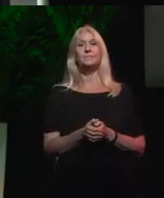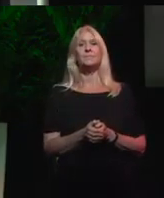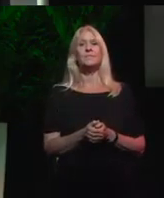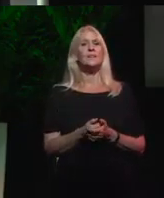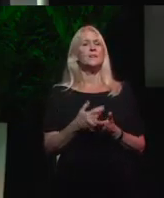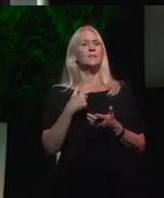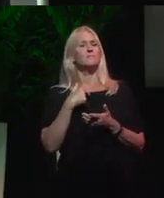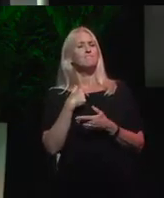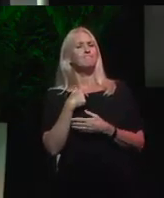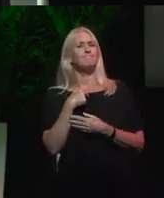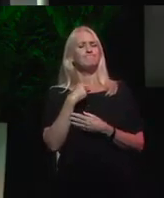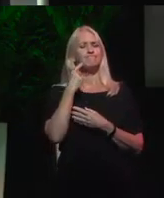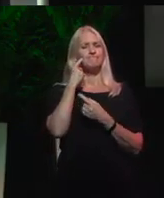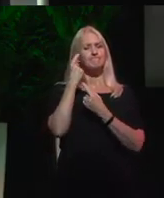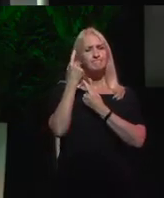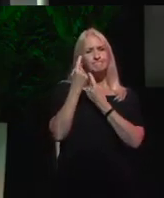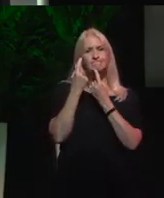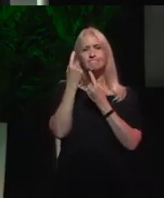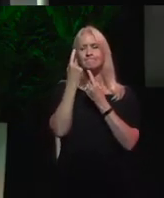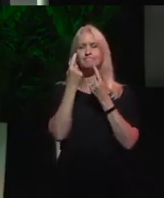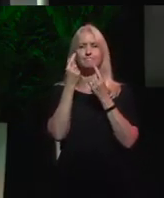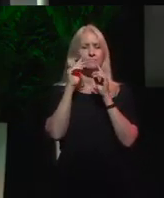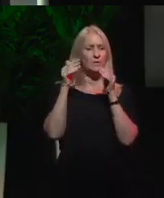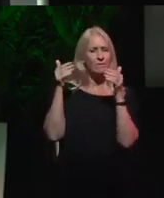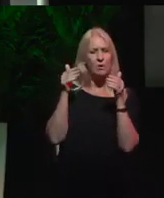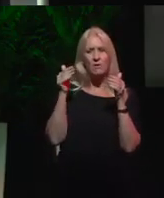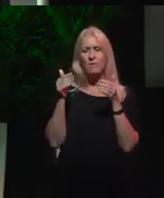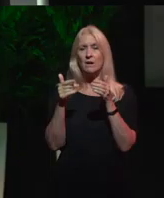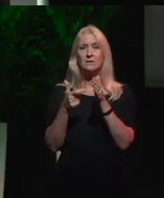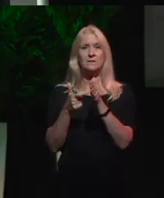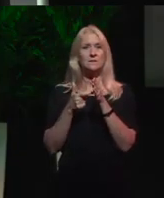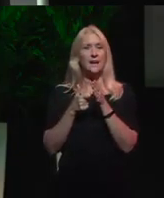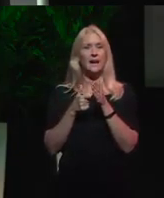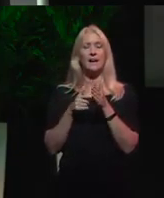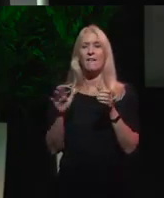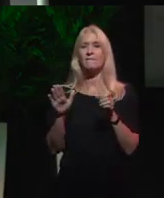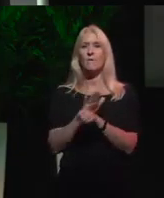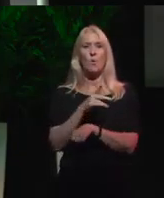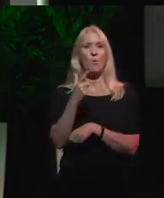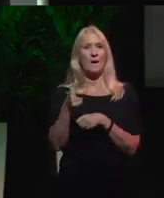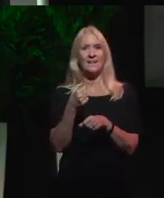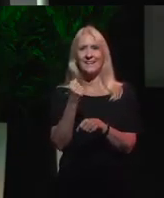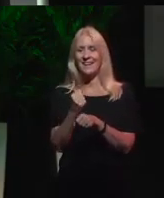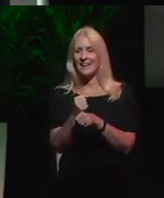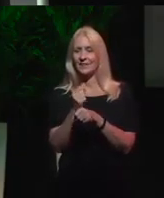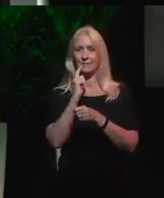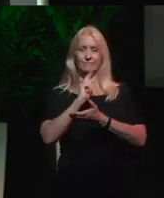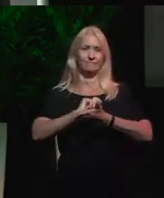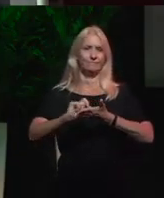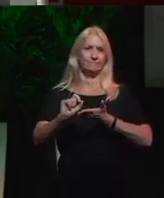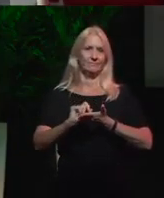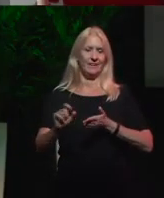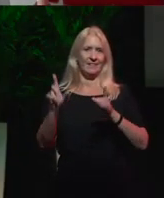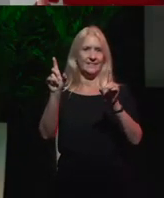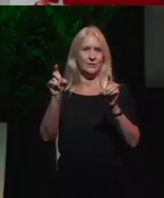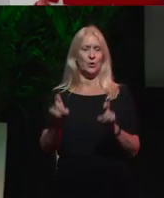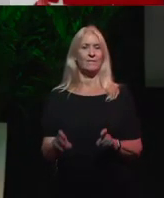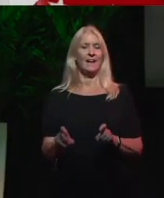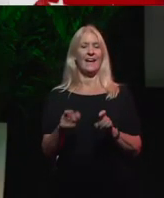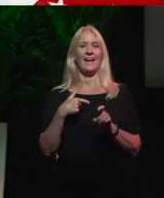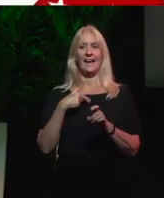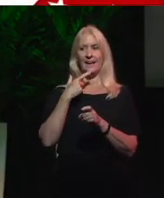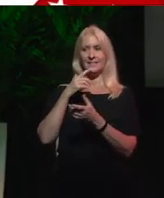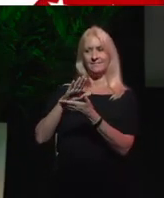very thoughtful in the design of this survey. It has taken us a whole academic year to design this survey. And shout out to